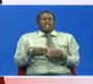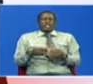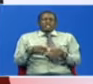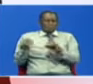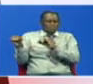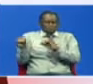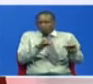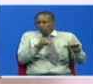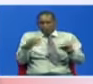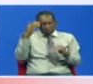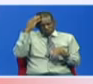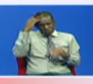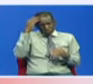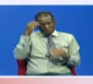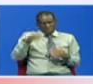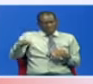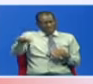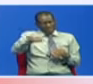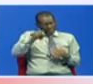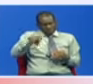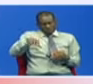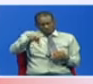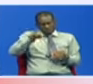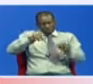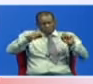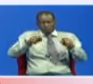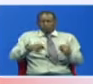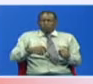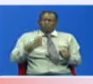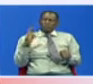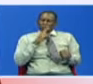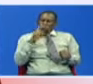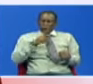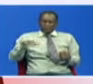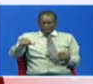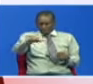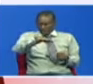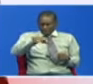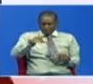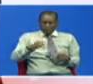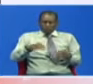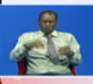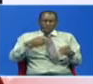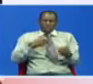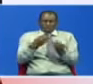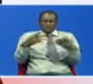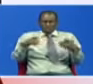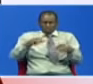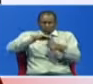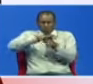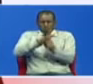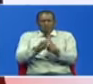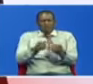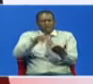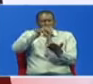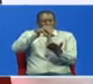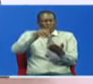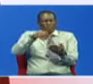there, this area was picked as a potential hotspot. And the cases that we have received from